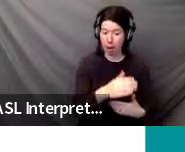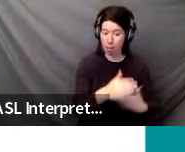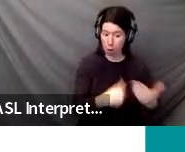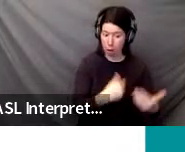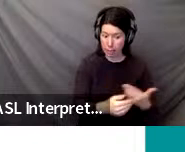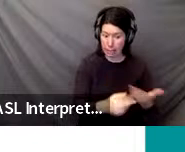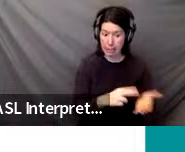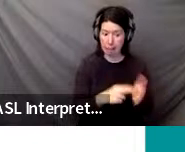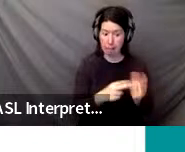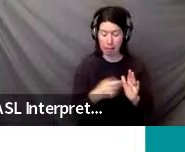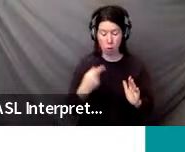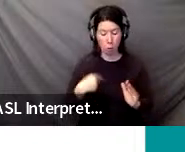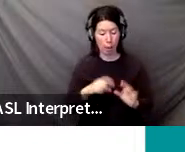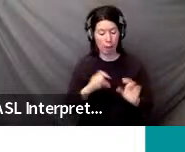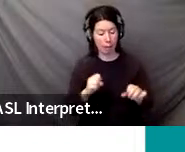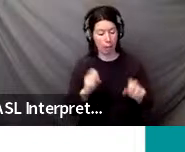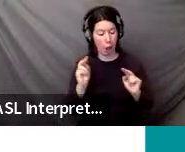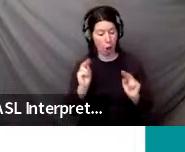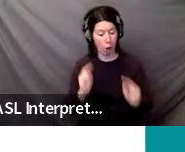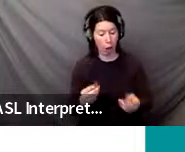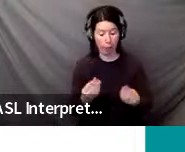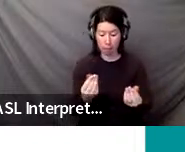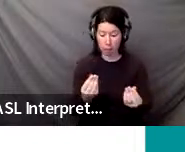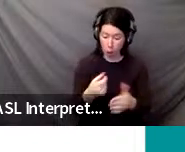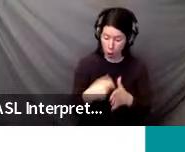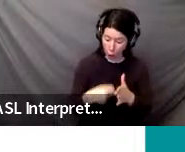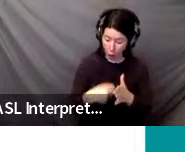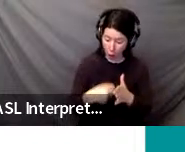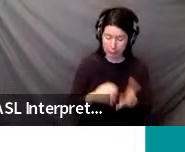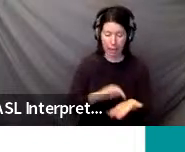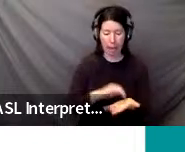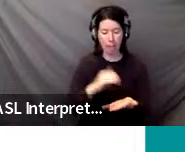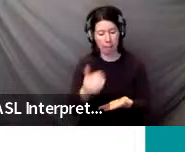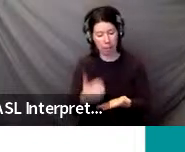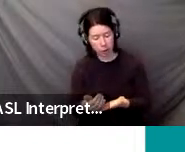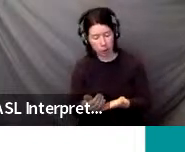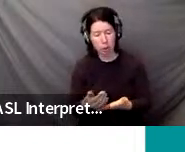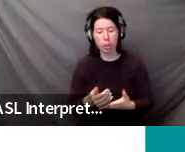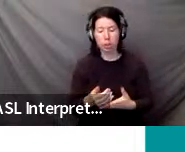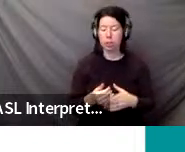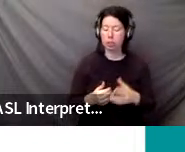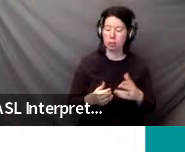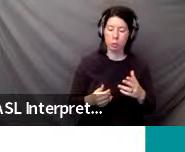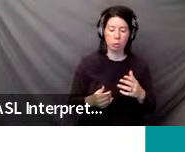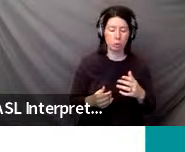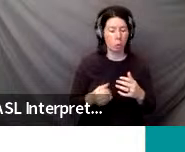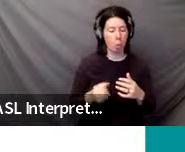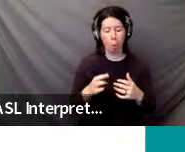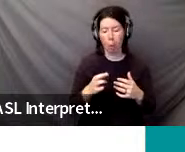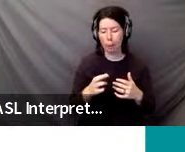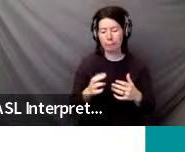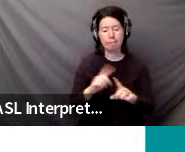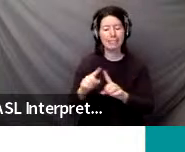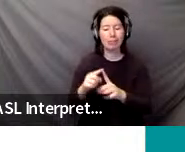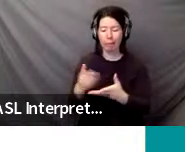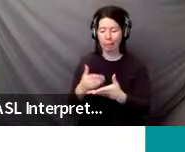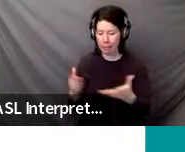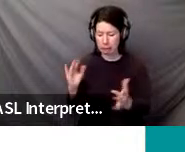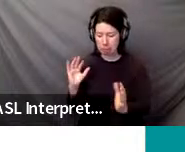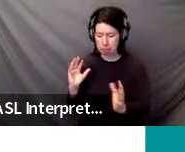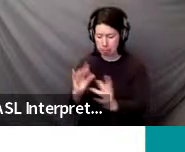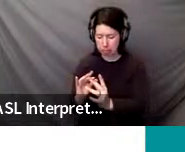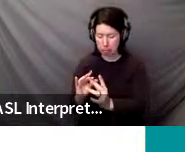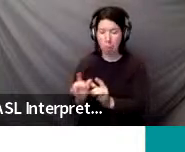only look at the materials or the quantities or the buildup of what you would think for a cost estimate, but it allows